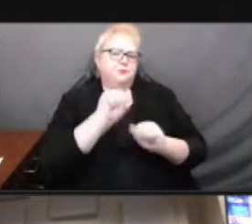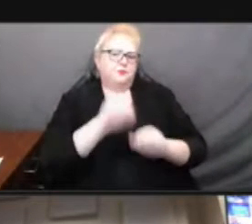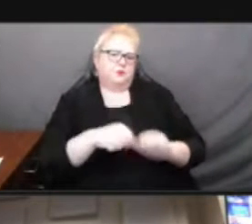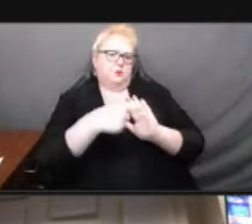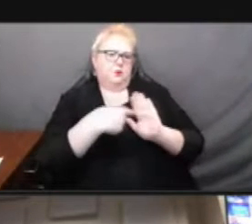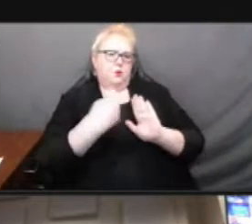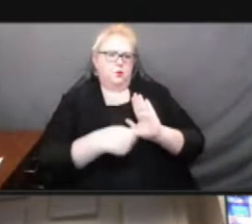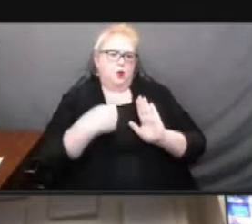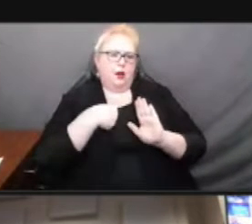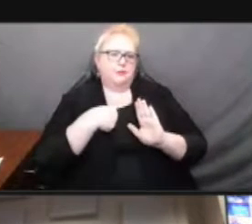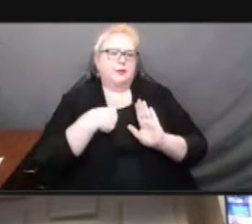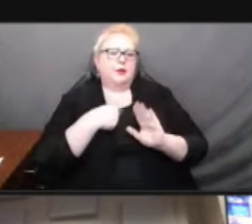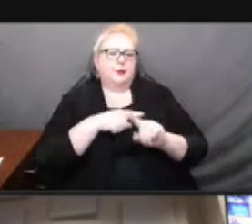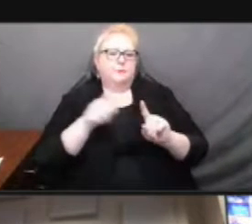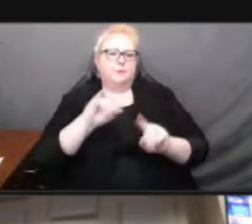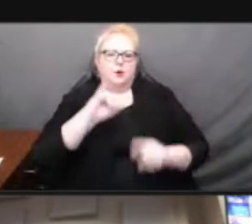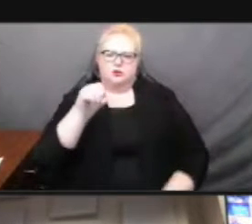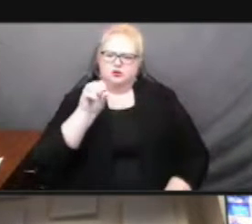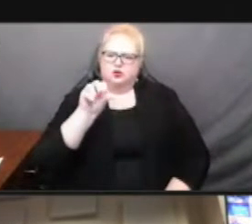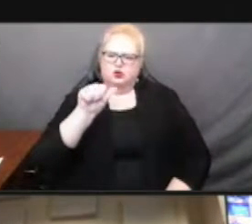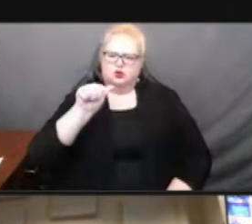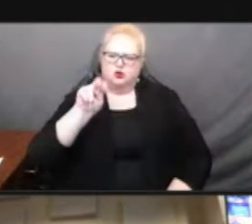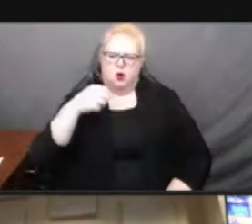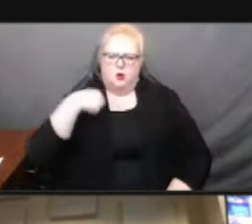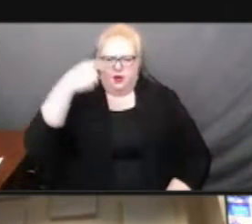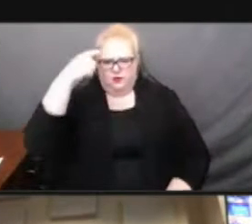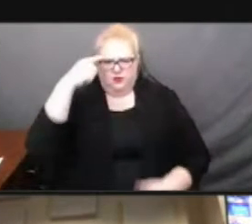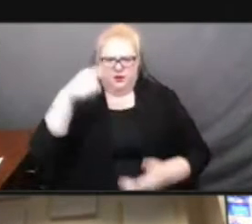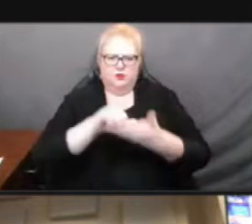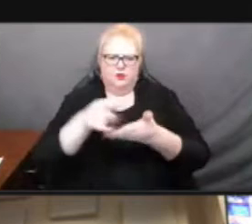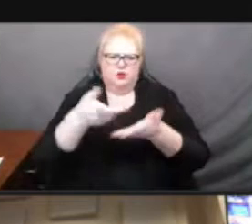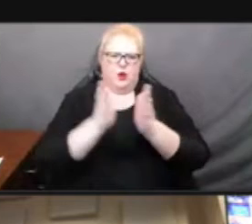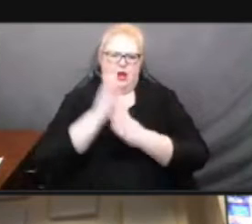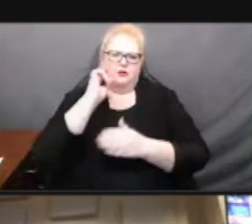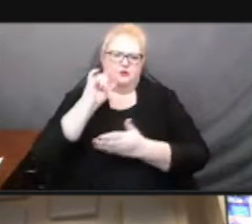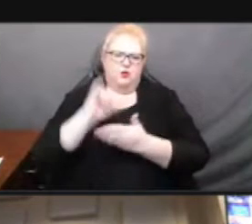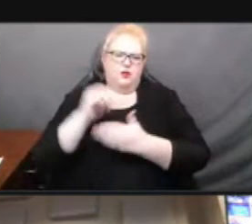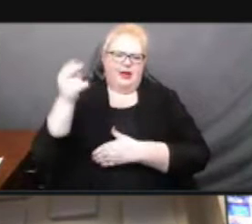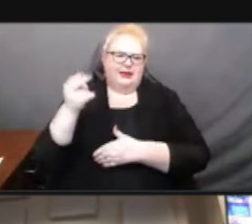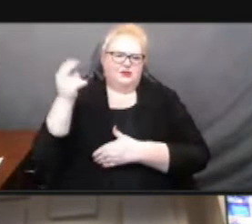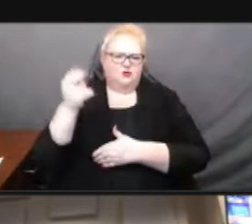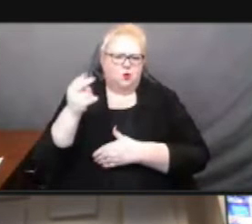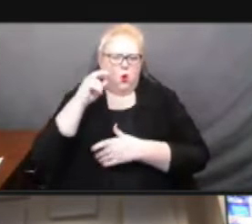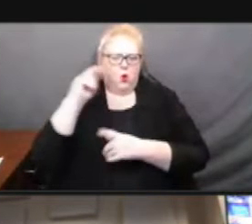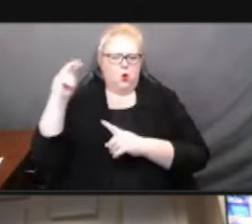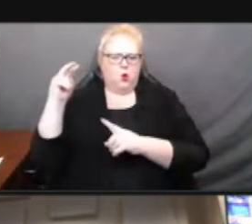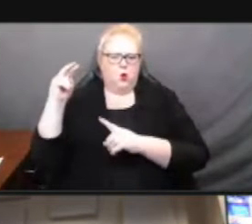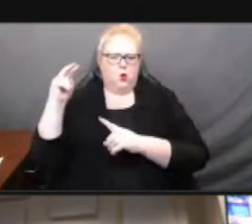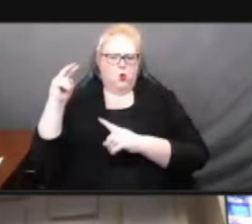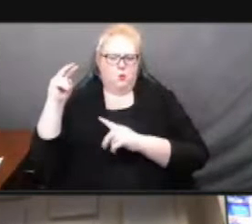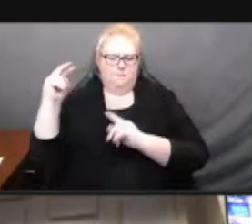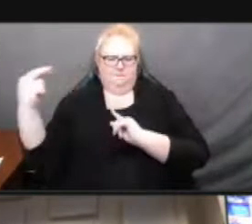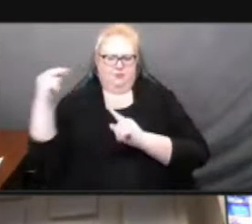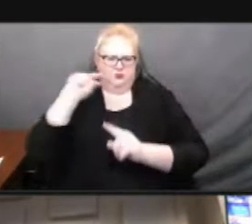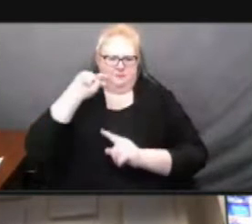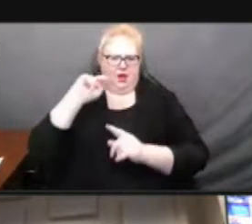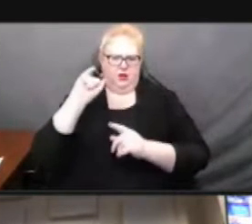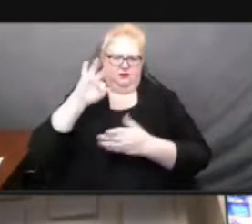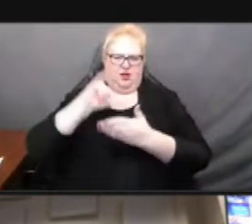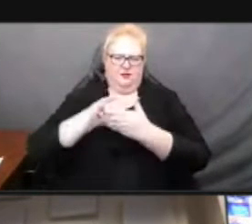thought, Joan had asked from a historical perspective, how many, not just the ones, we saw